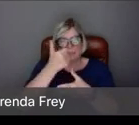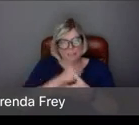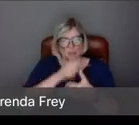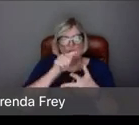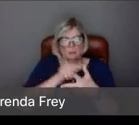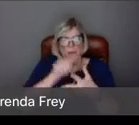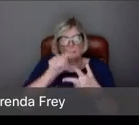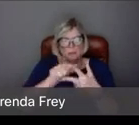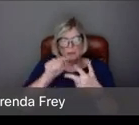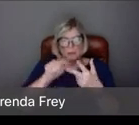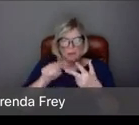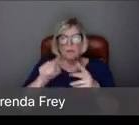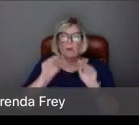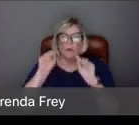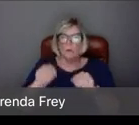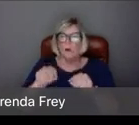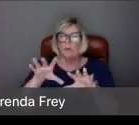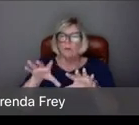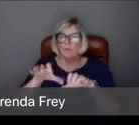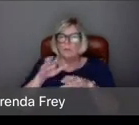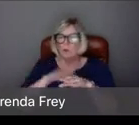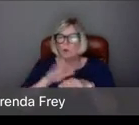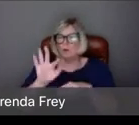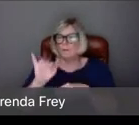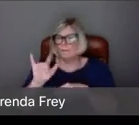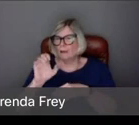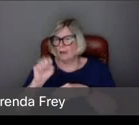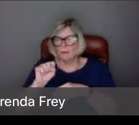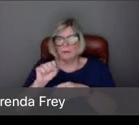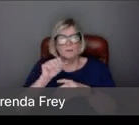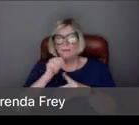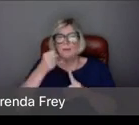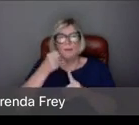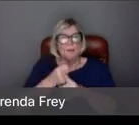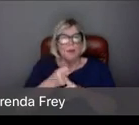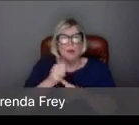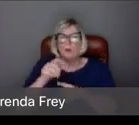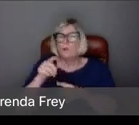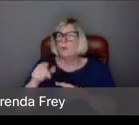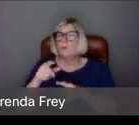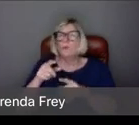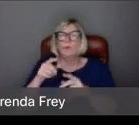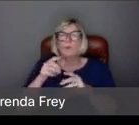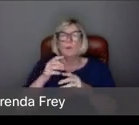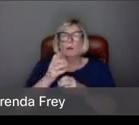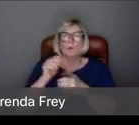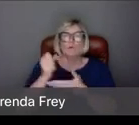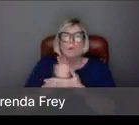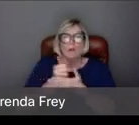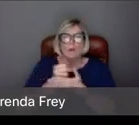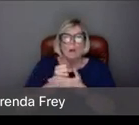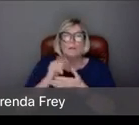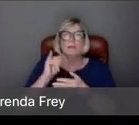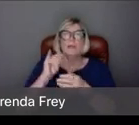And what you're doing is you're putting on a freeze on your files. It does not affect your existing credit cards at all. It has nothing to do with that. It